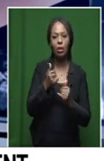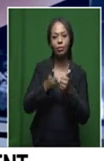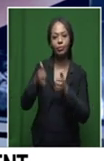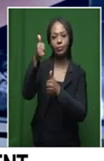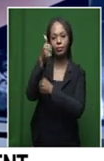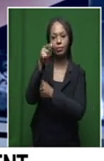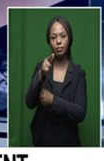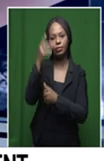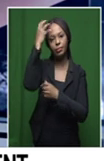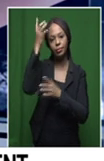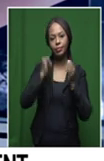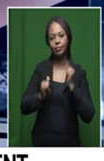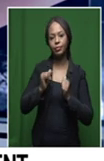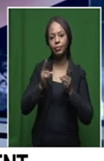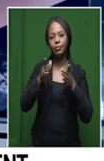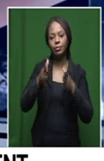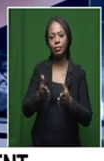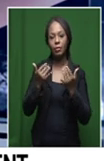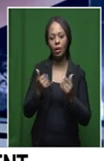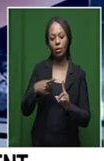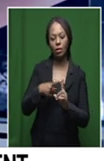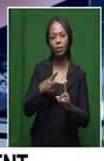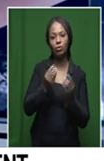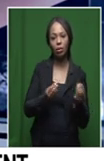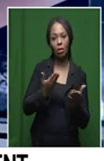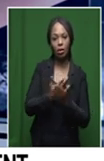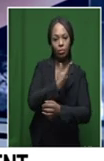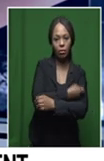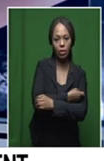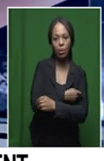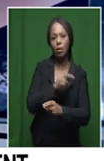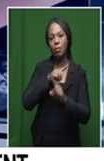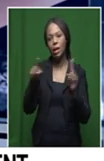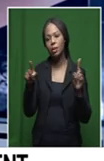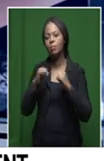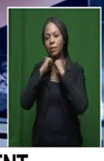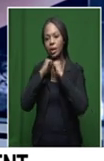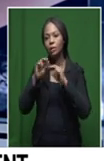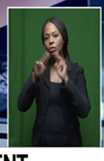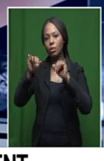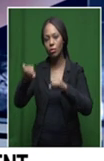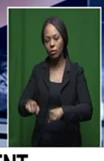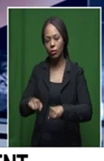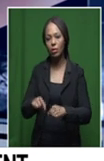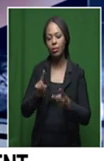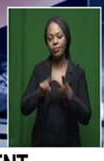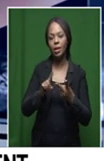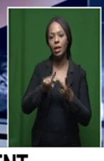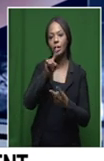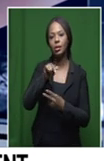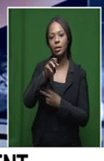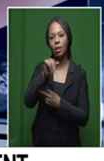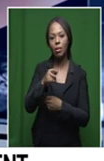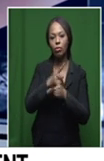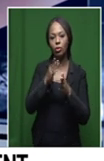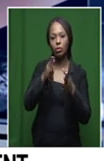about the decision that children can be vaccinated without their parents' consent. After this, we'll also listen to an insert produced by Zama Buthelezi, who spoke to